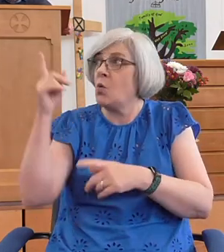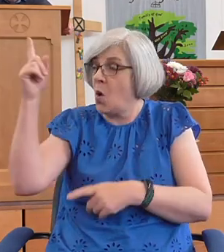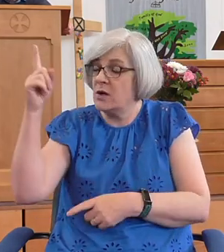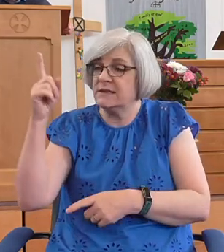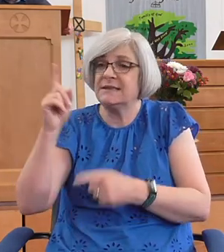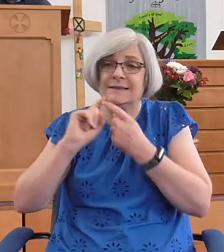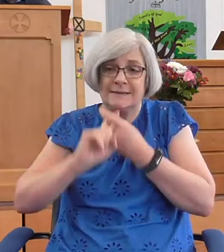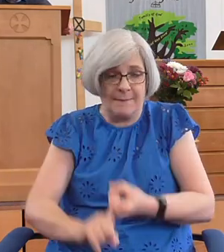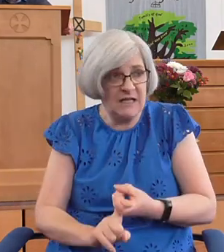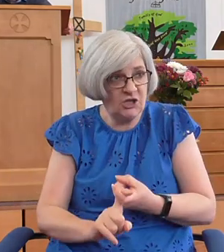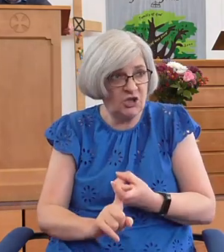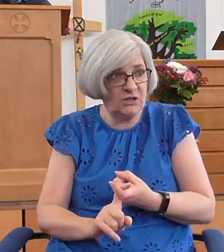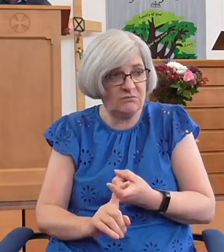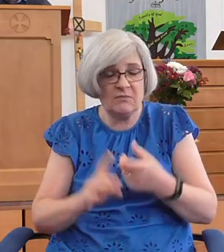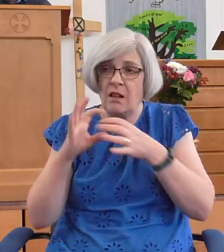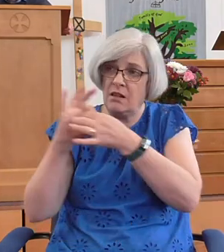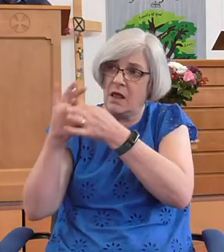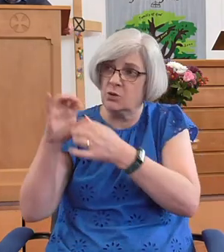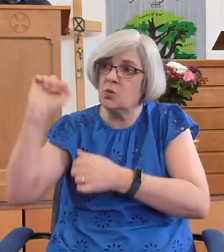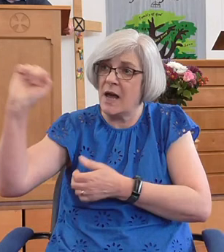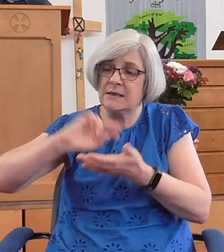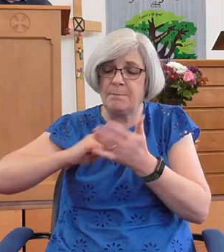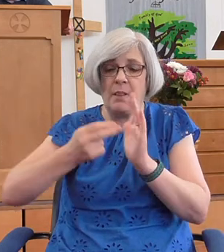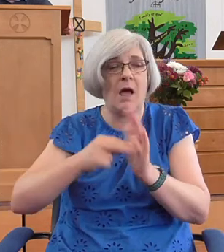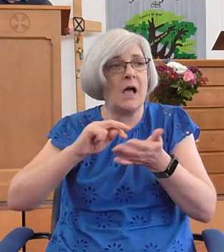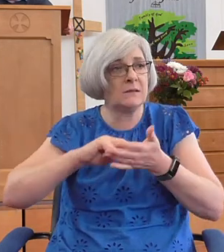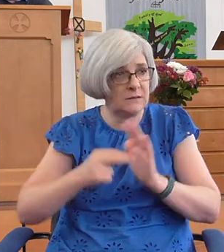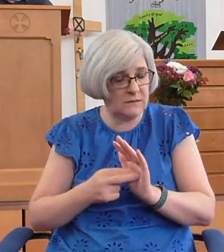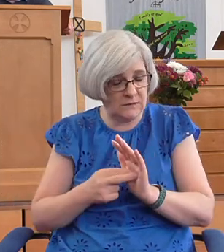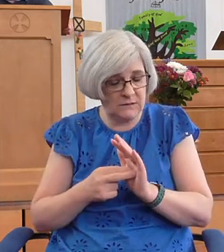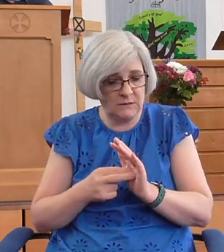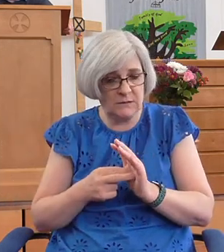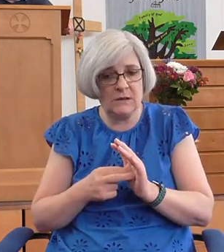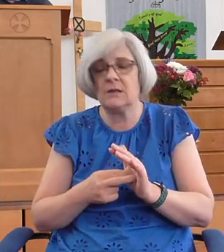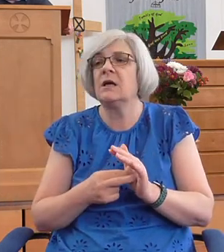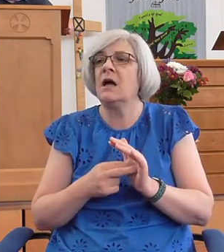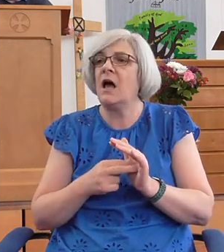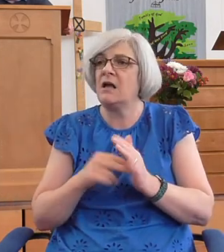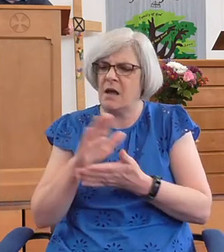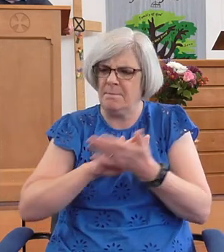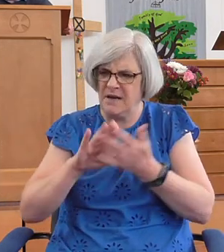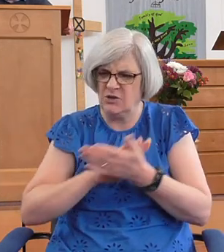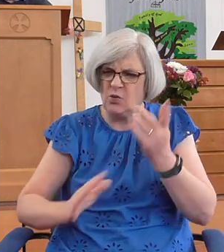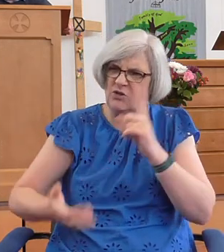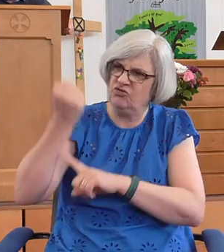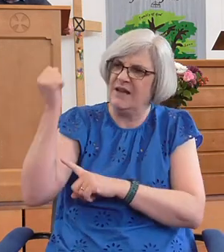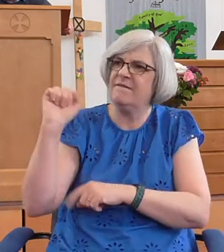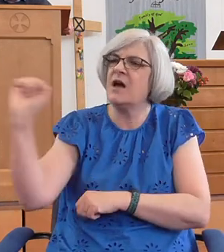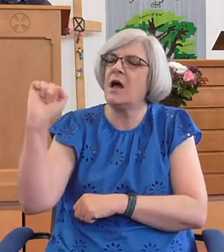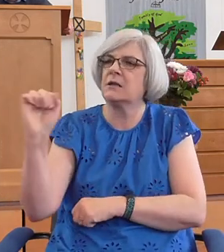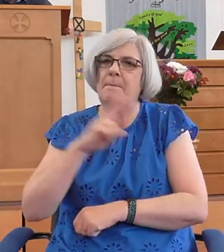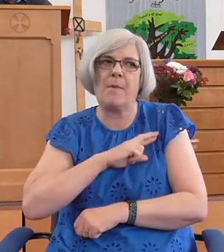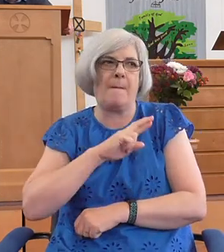in accordance with his will and in order to achieve his purpose.